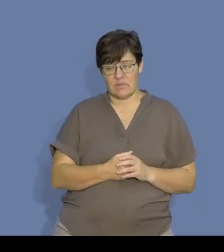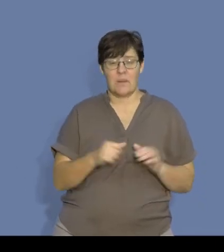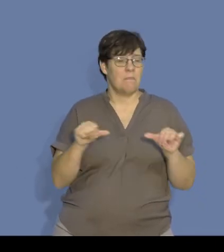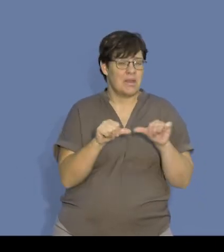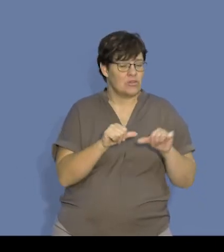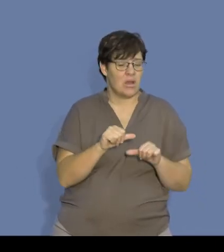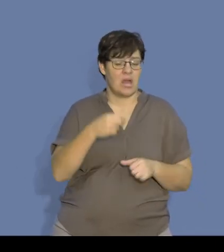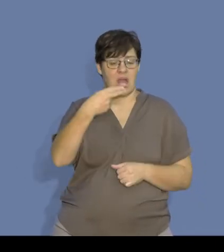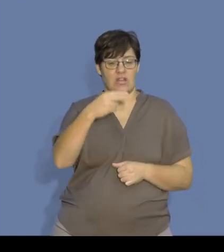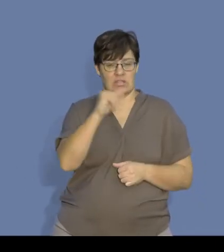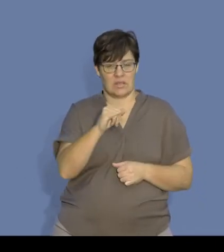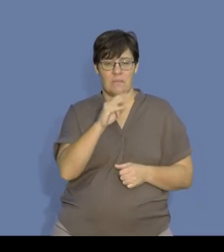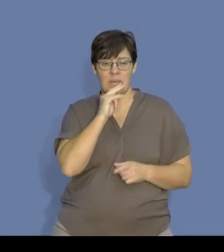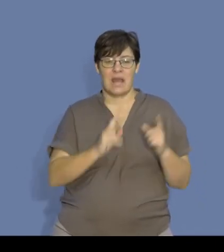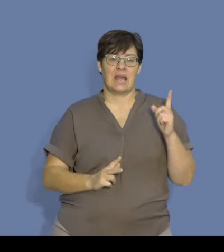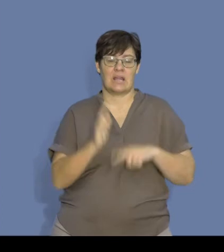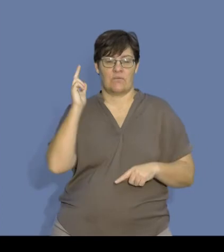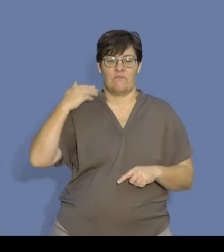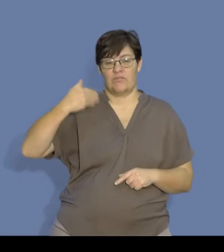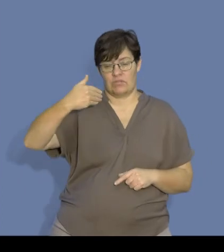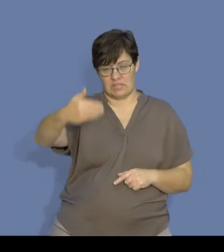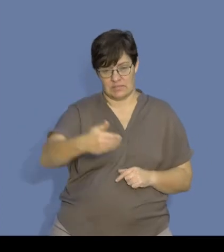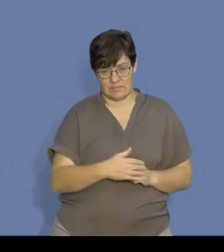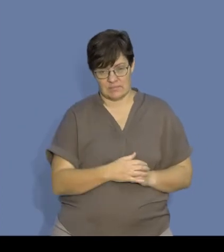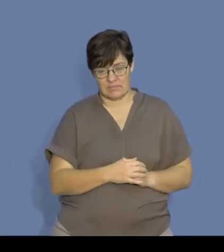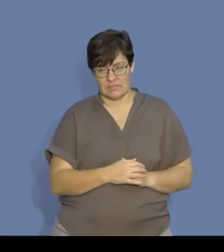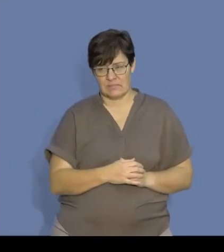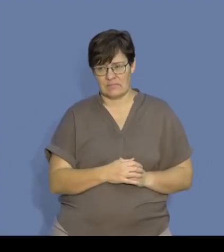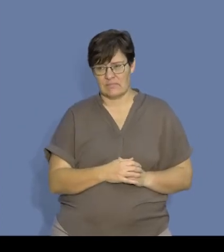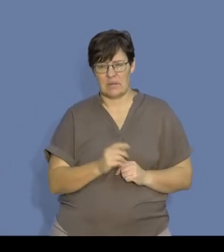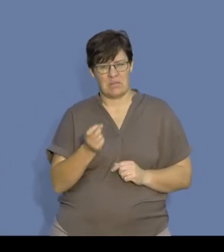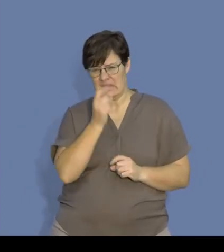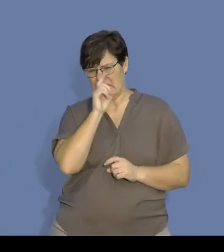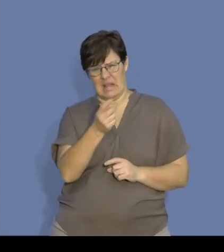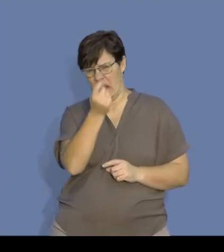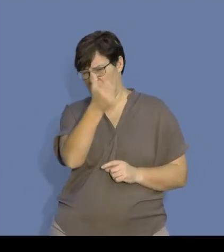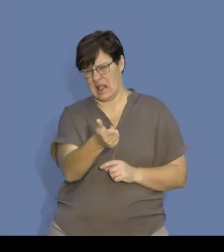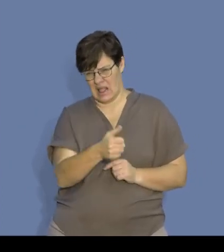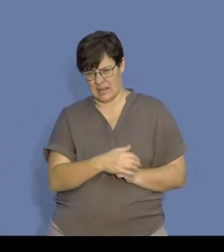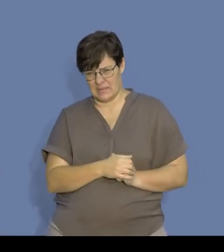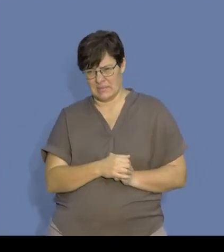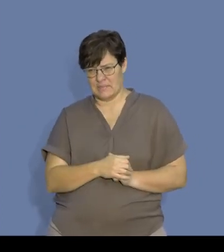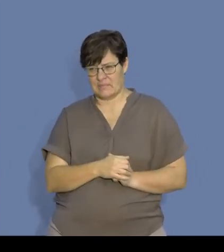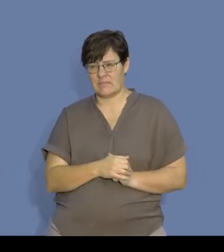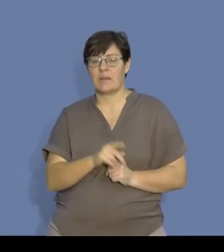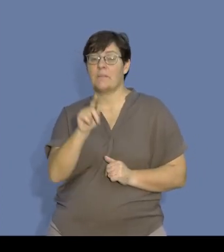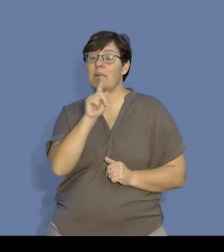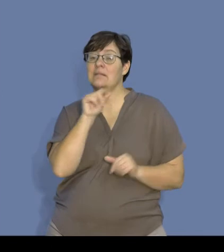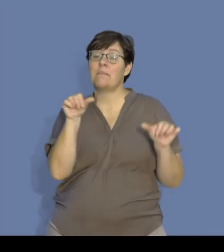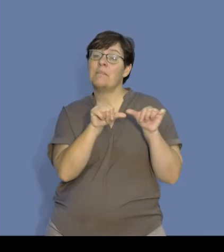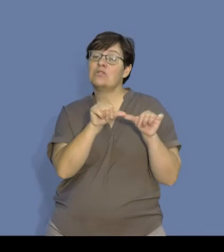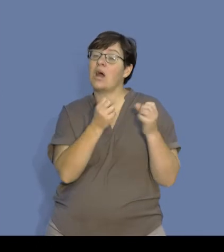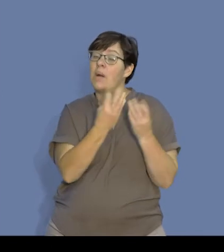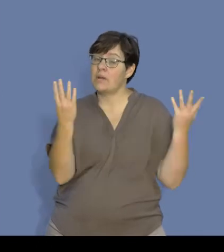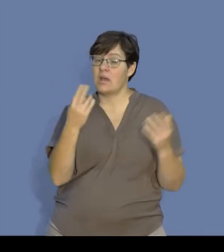the cutoff frequency. You shouldn't see that one very often, okay? But it has to be in